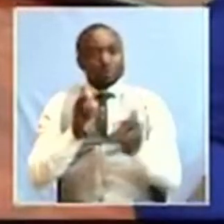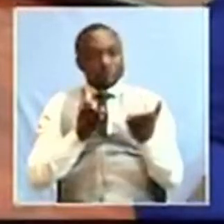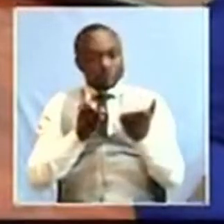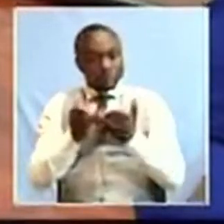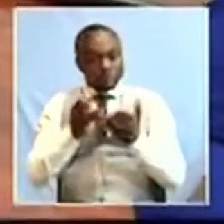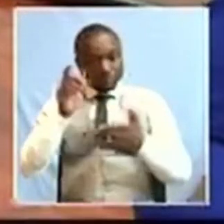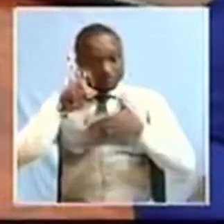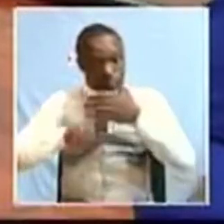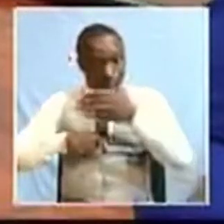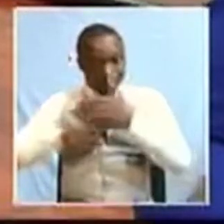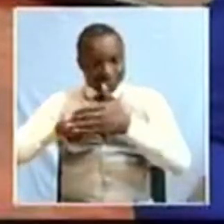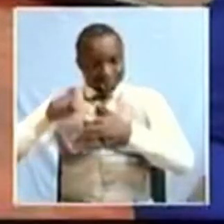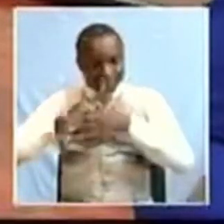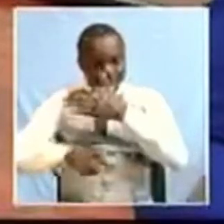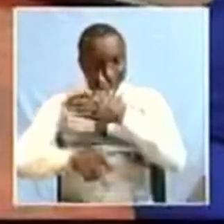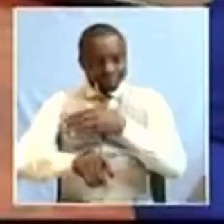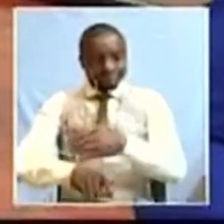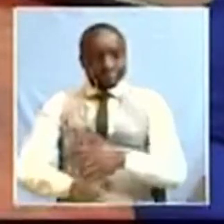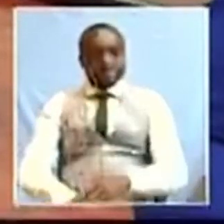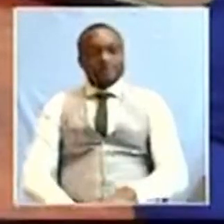charge.